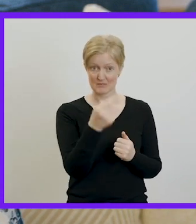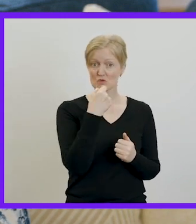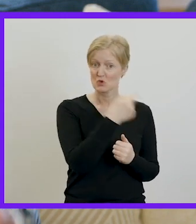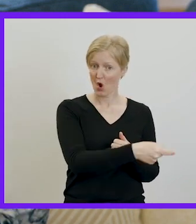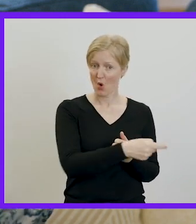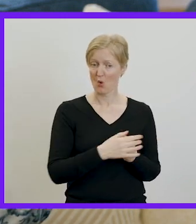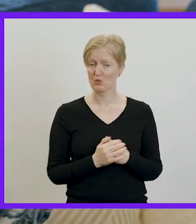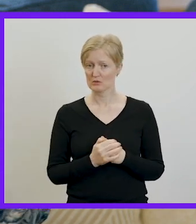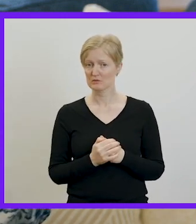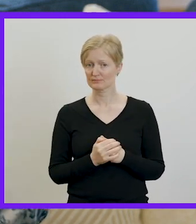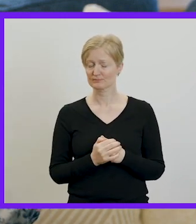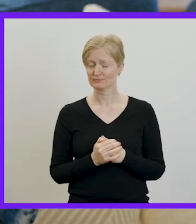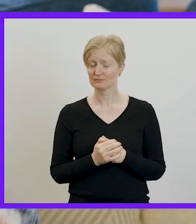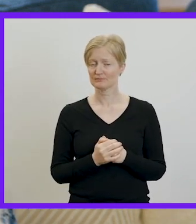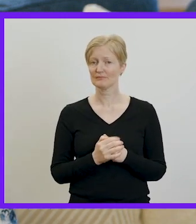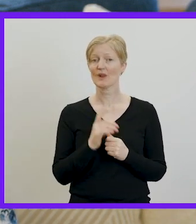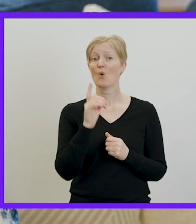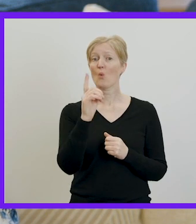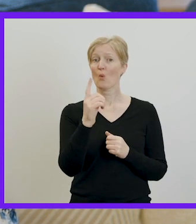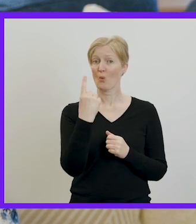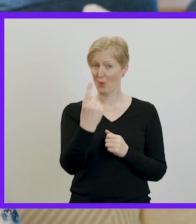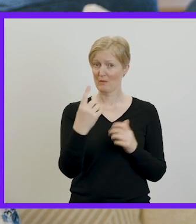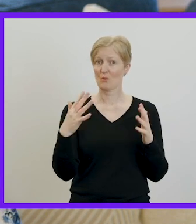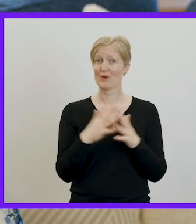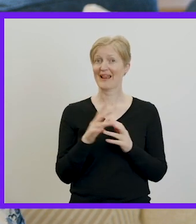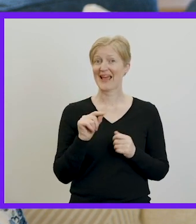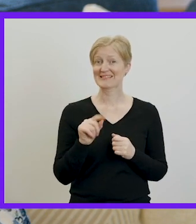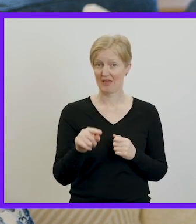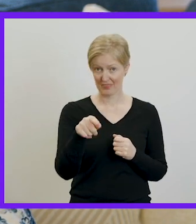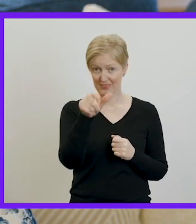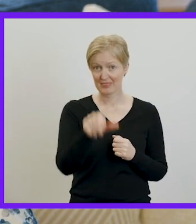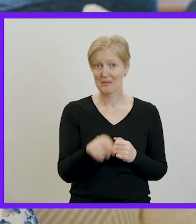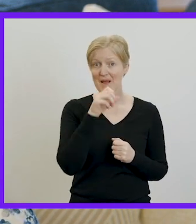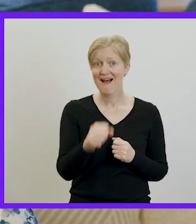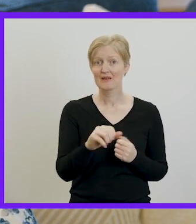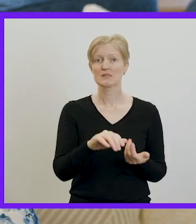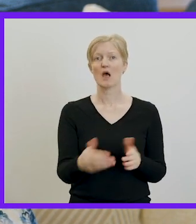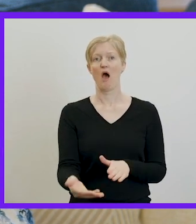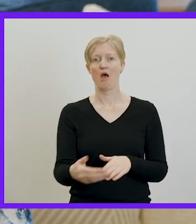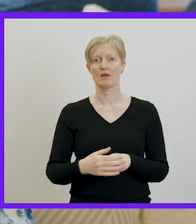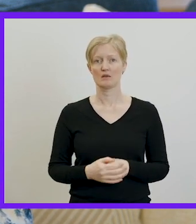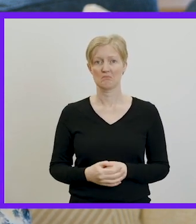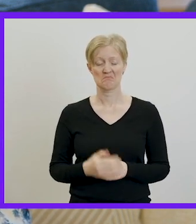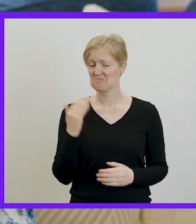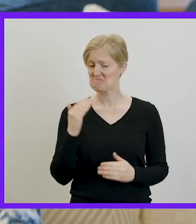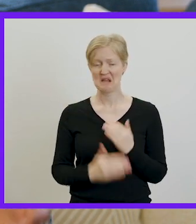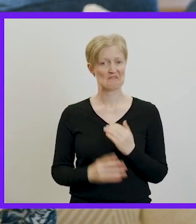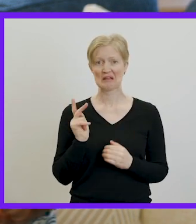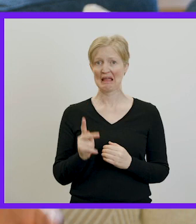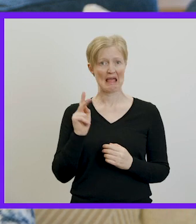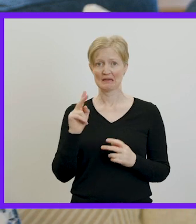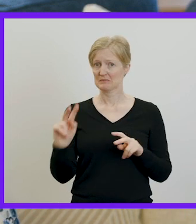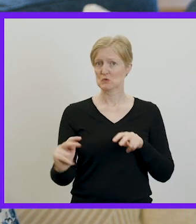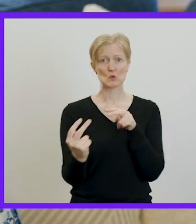mine and he said that this had really impacted him. About a week later, this dear man dropped dead, and I never